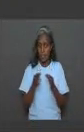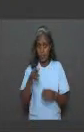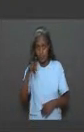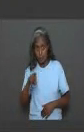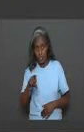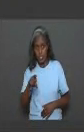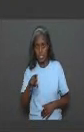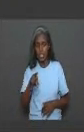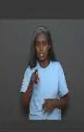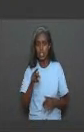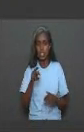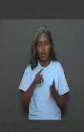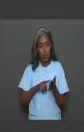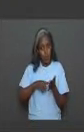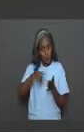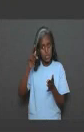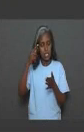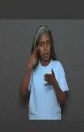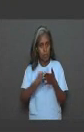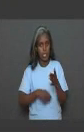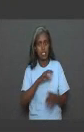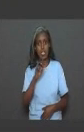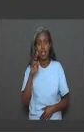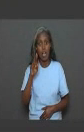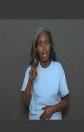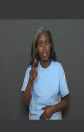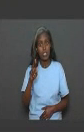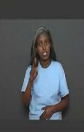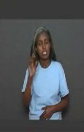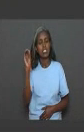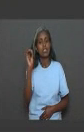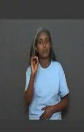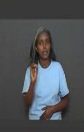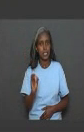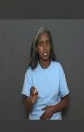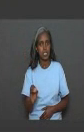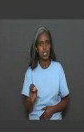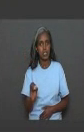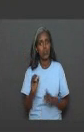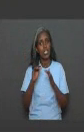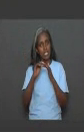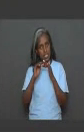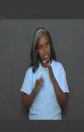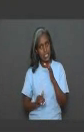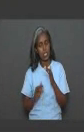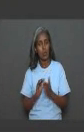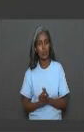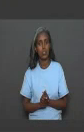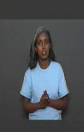If P is the original price and R is the percentage of the